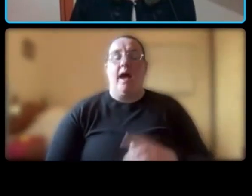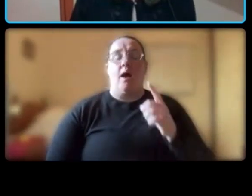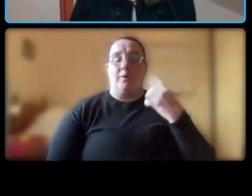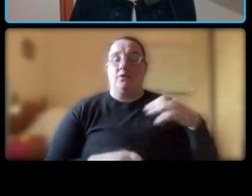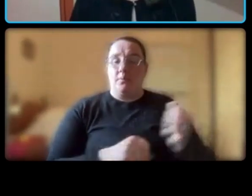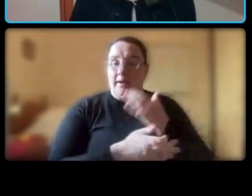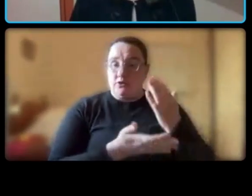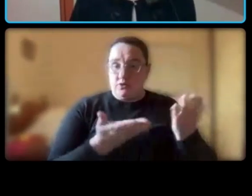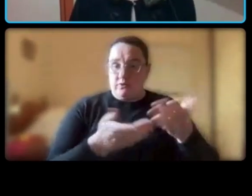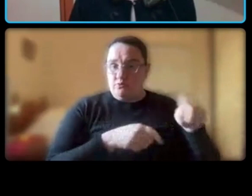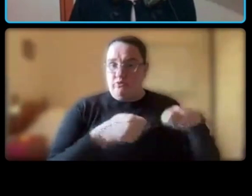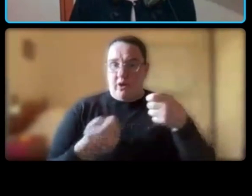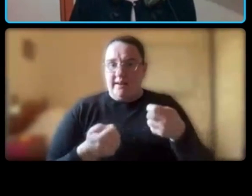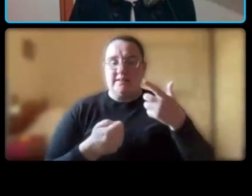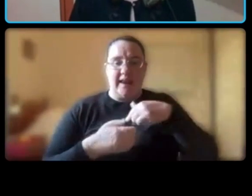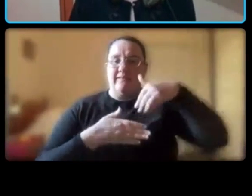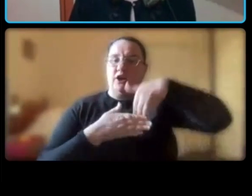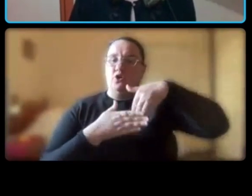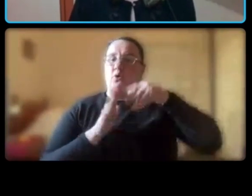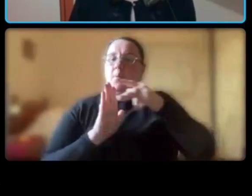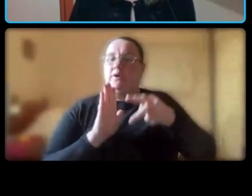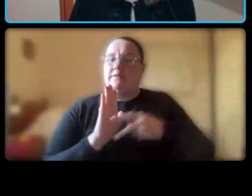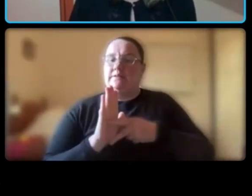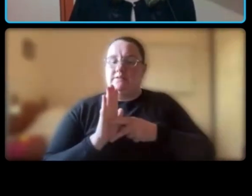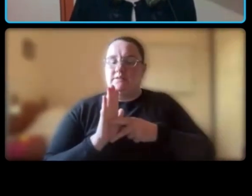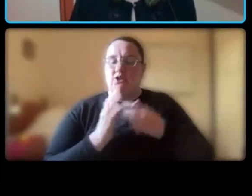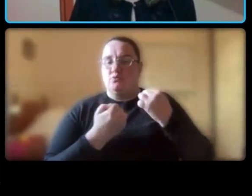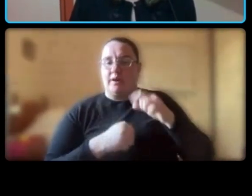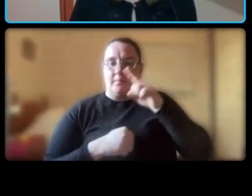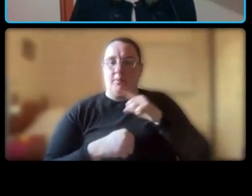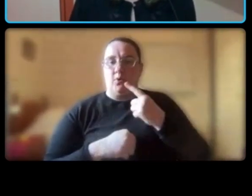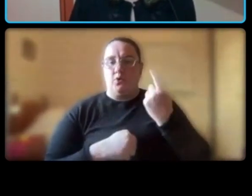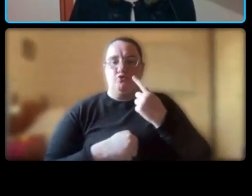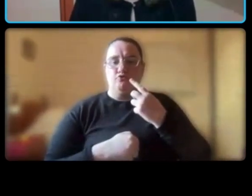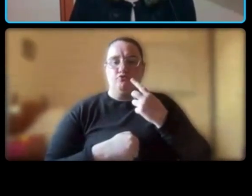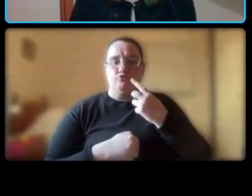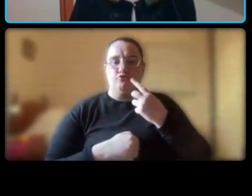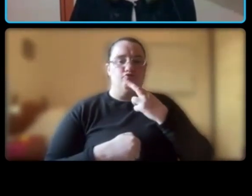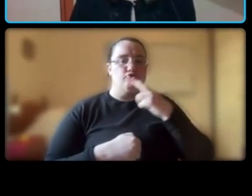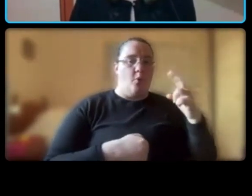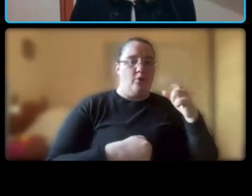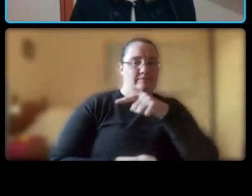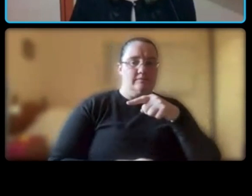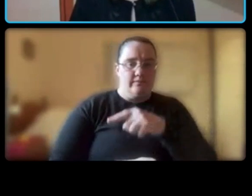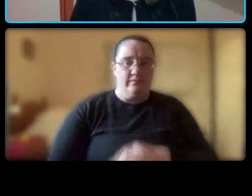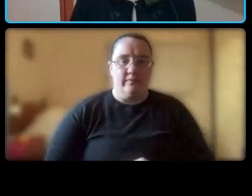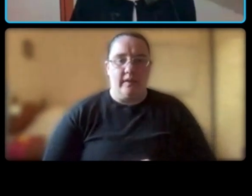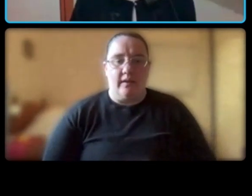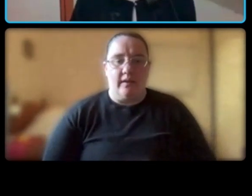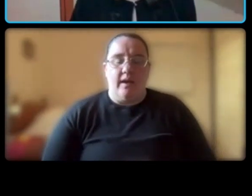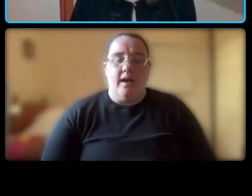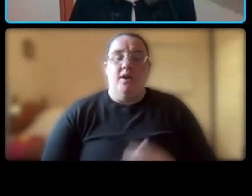internal whistleblower policies. And we've heard from a number of providers in different forums that many providers already